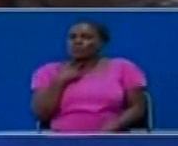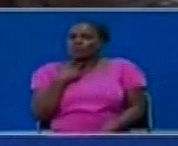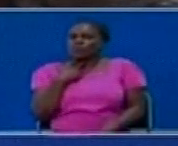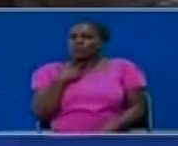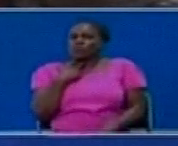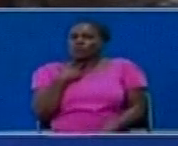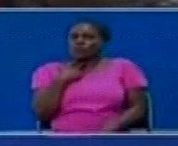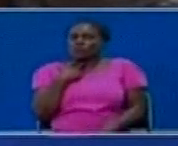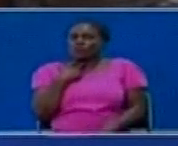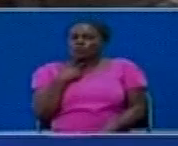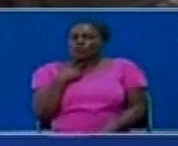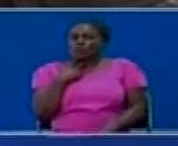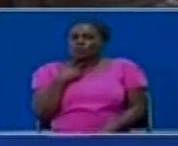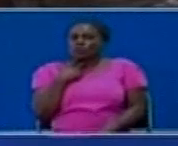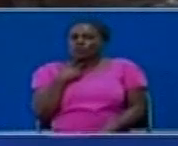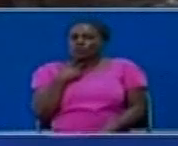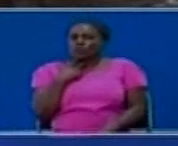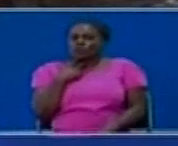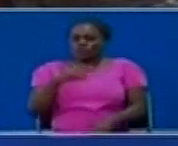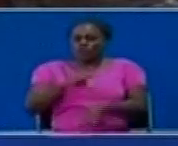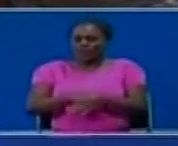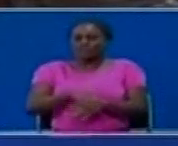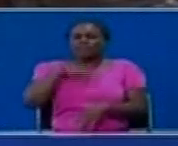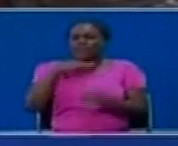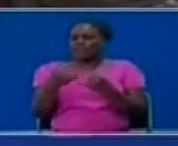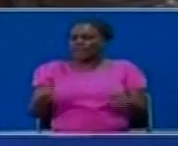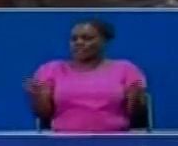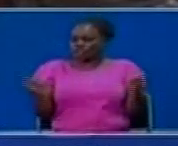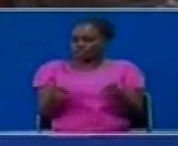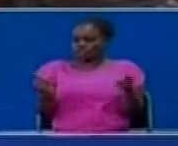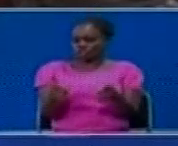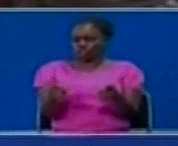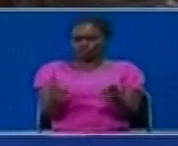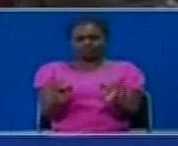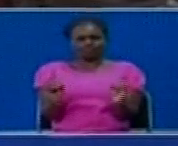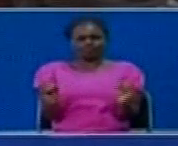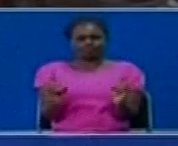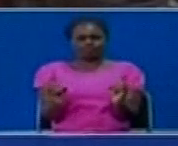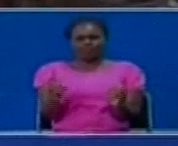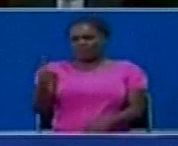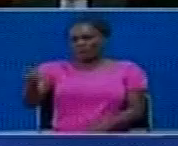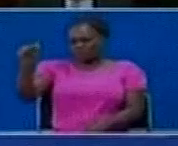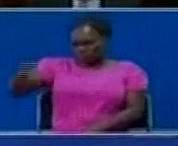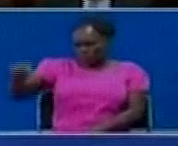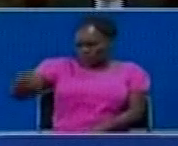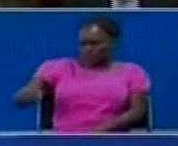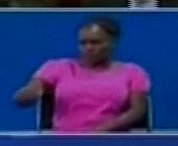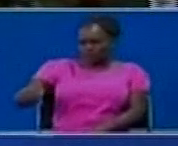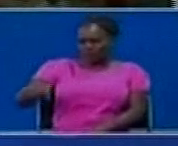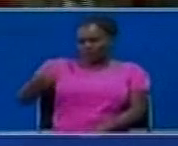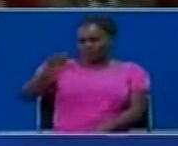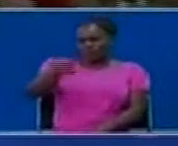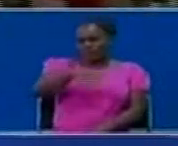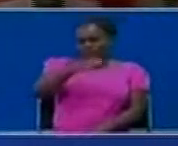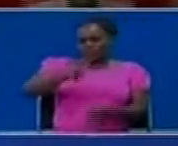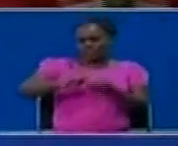shortened just to meet the deadline that this bill must be passed today. The National Assembly made changes